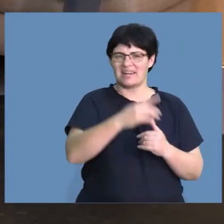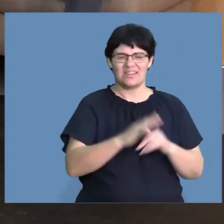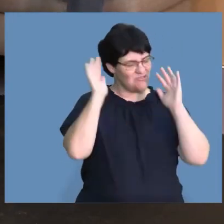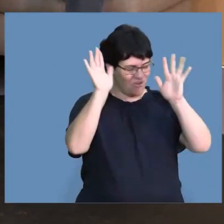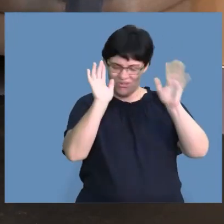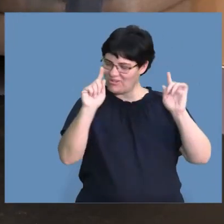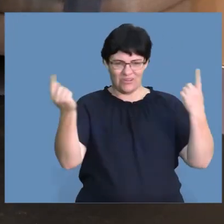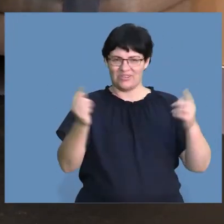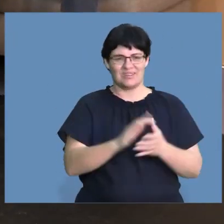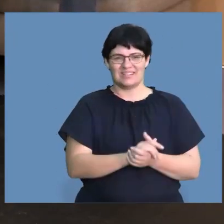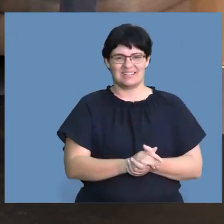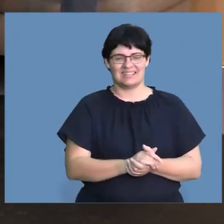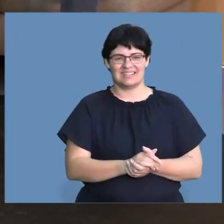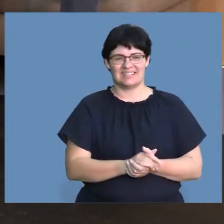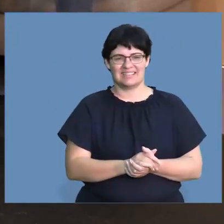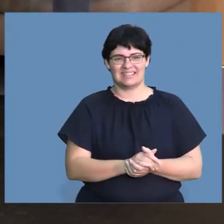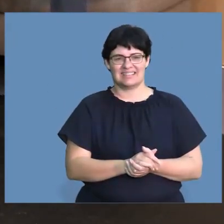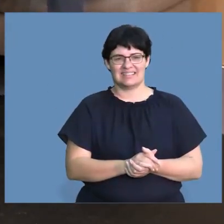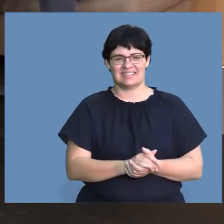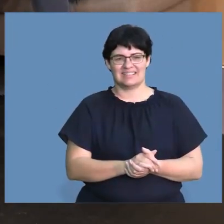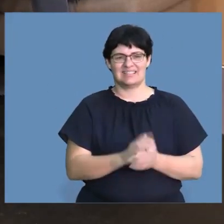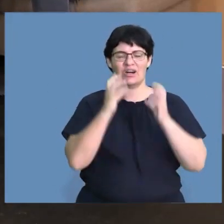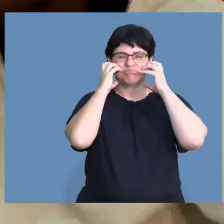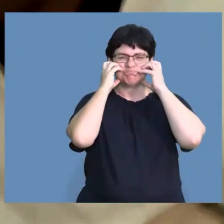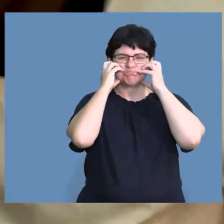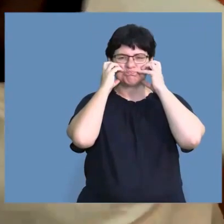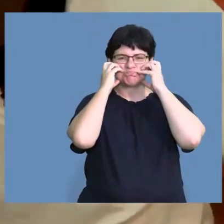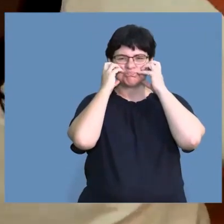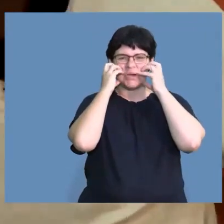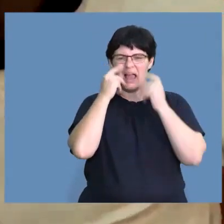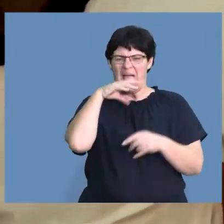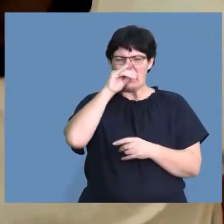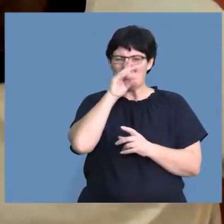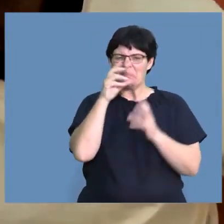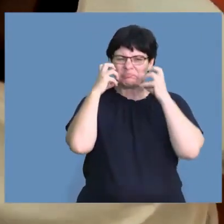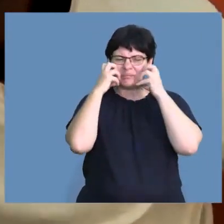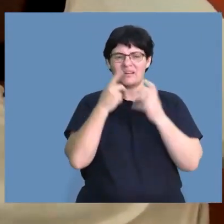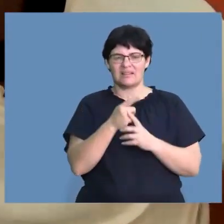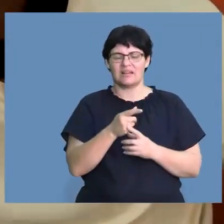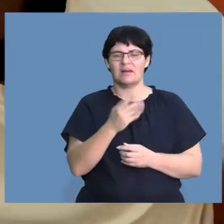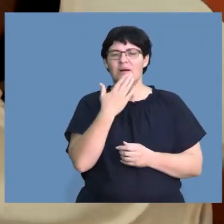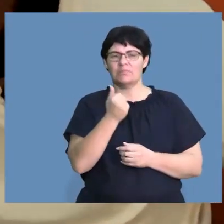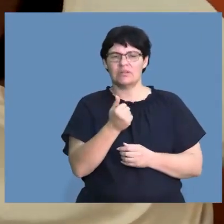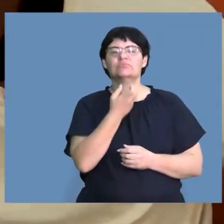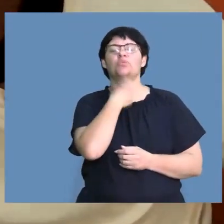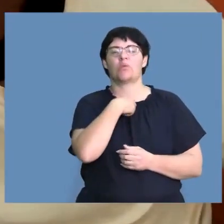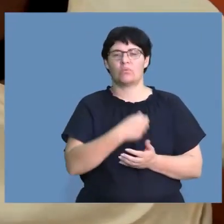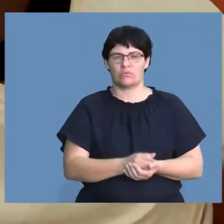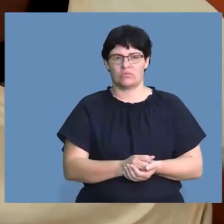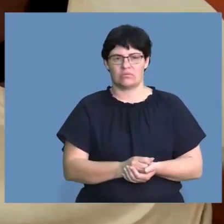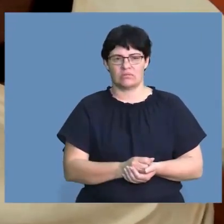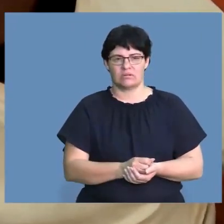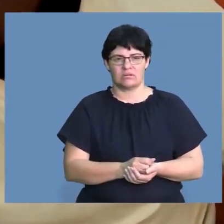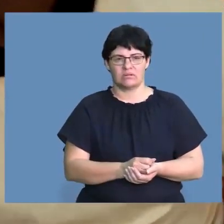another one. Come on. Another one. Come Okay, on. wait. He looks like a chubby bunny or a chipmunk or something. All right, Paul, could you please